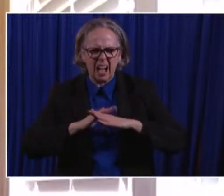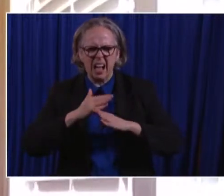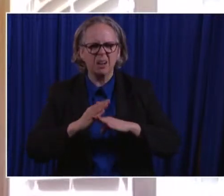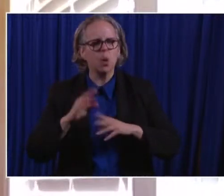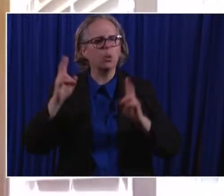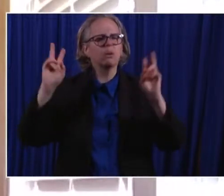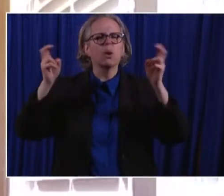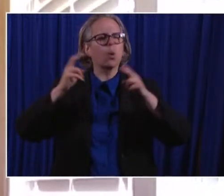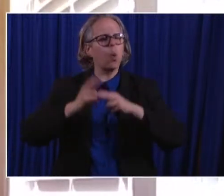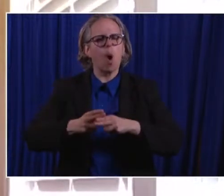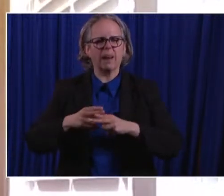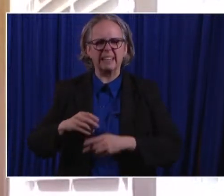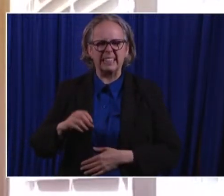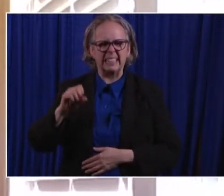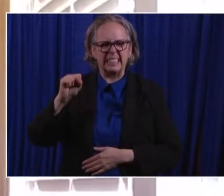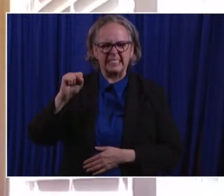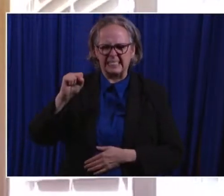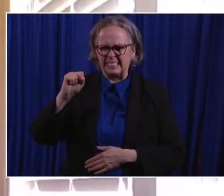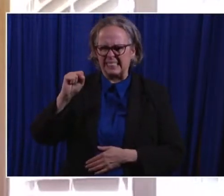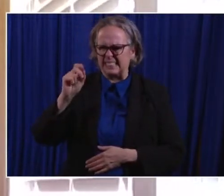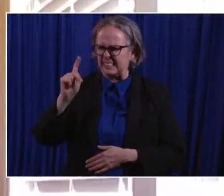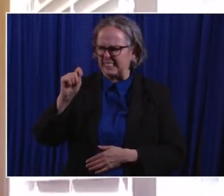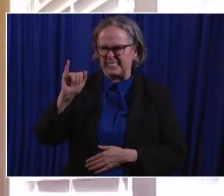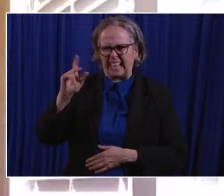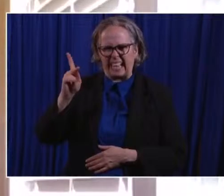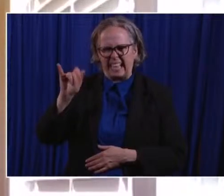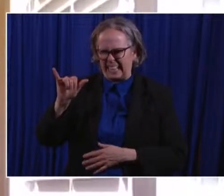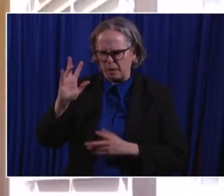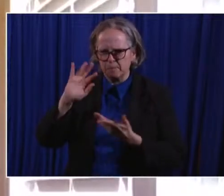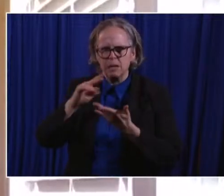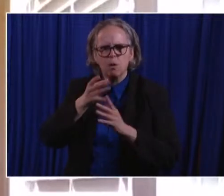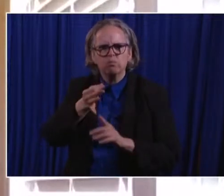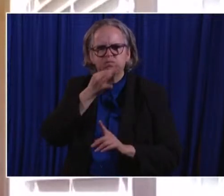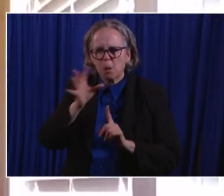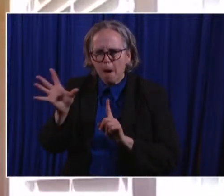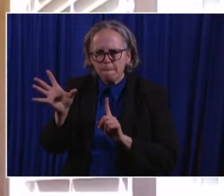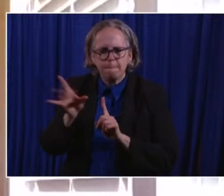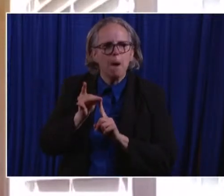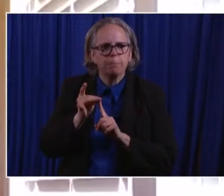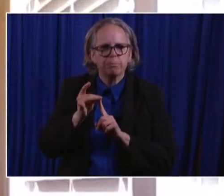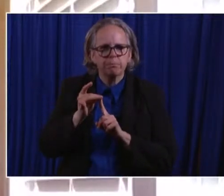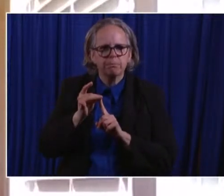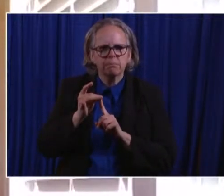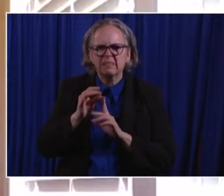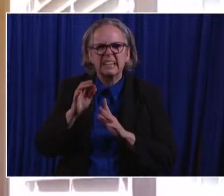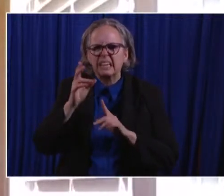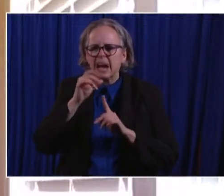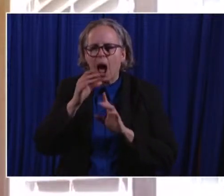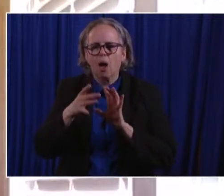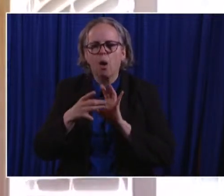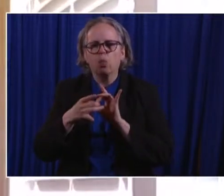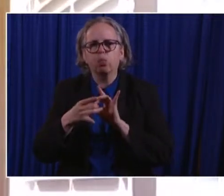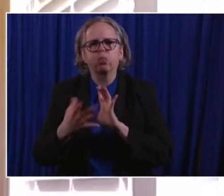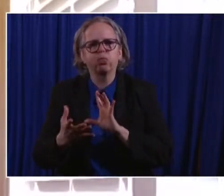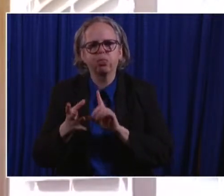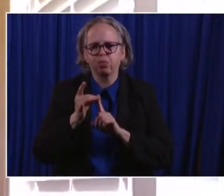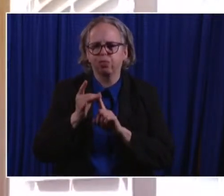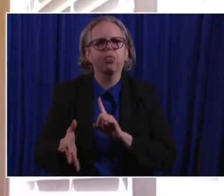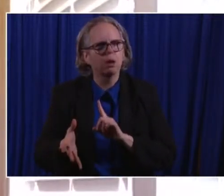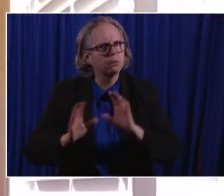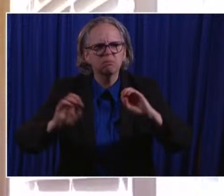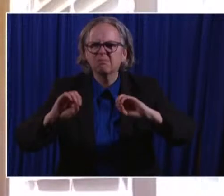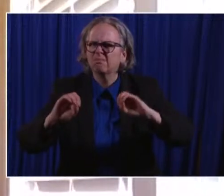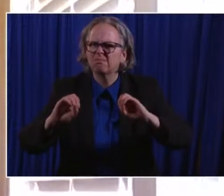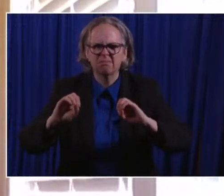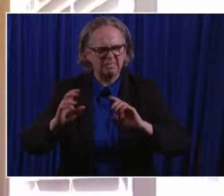do see people becoming ill with COVID-19 that we had not been seeing become ill before